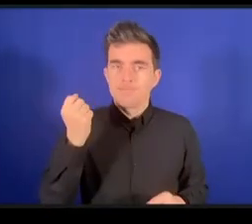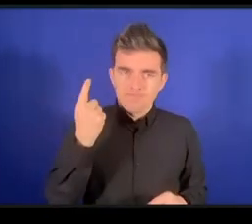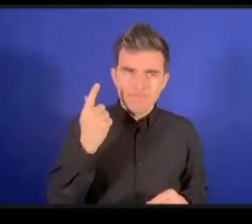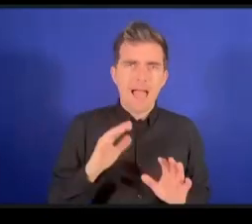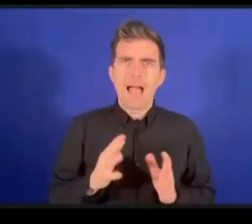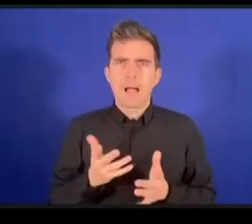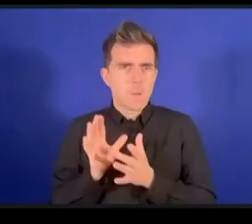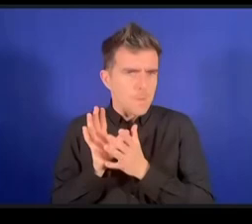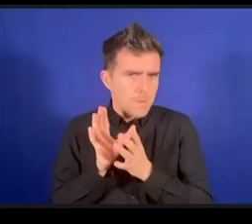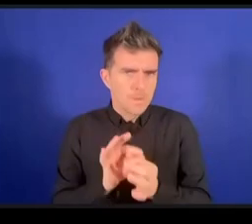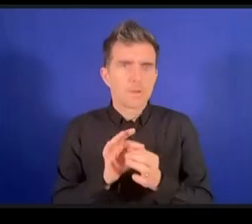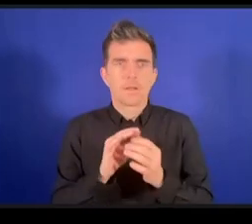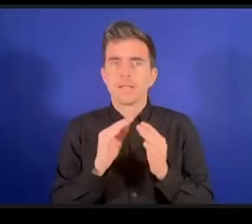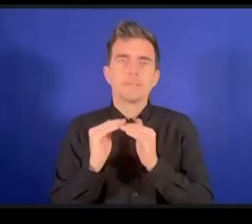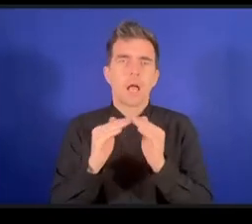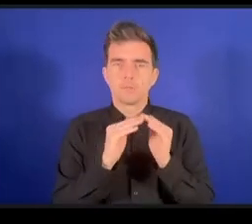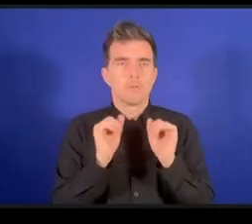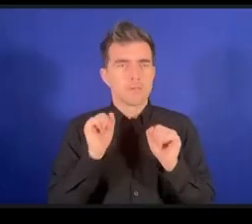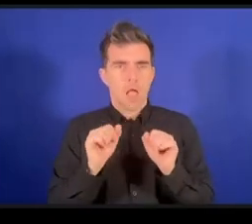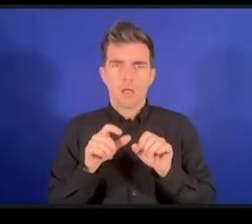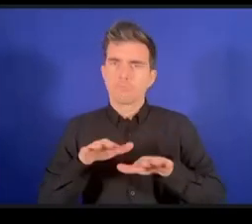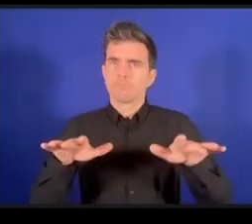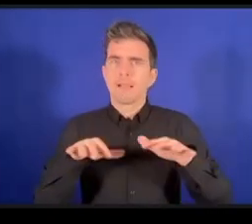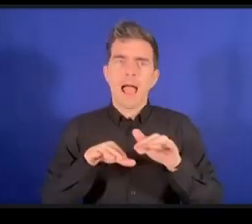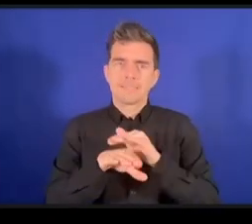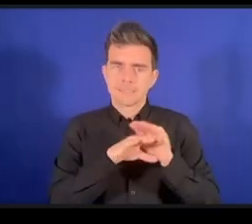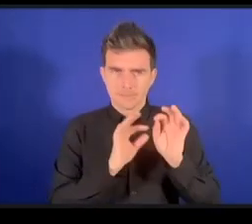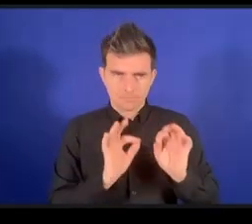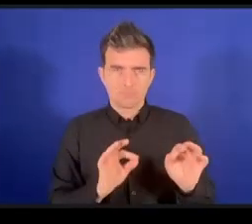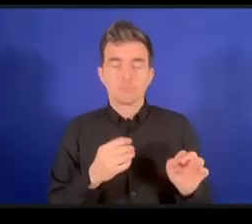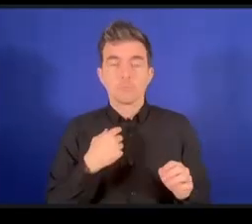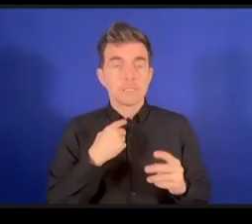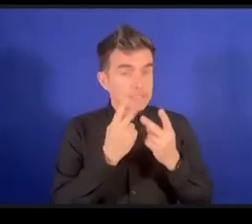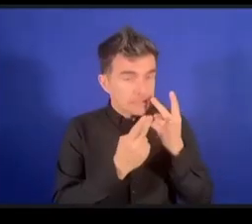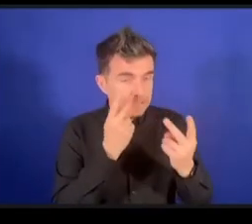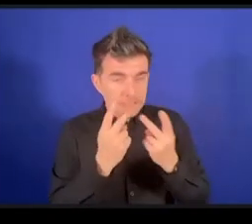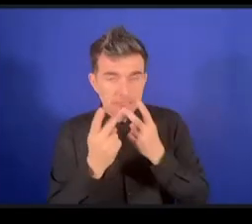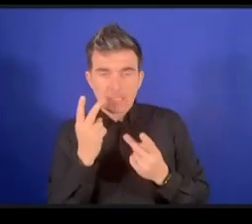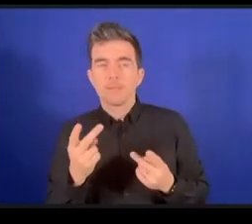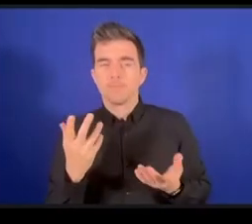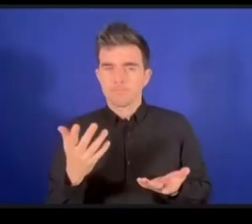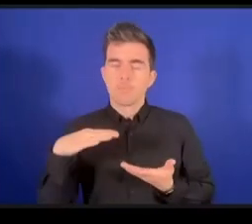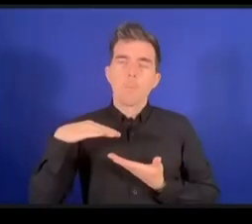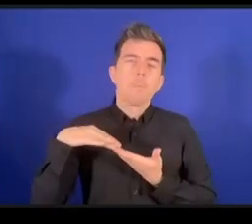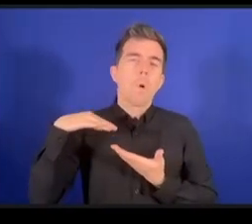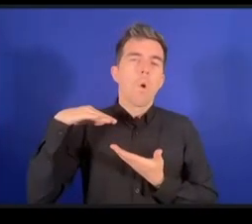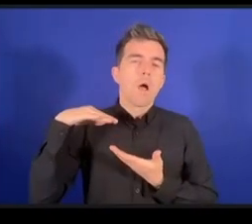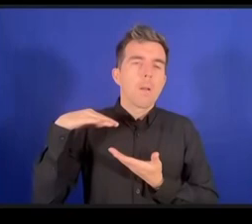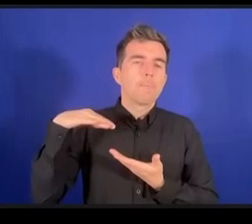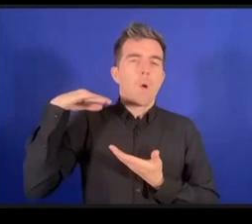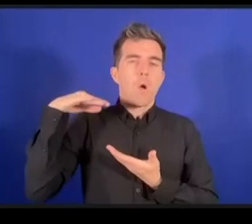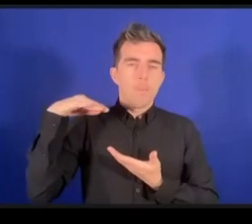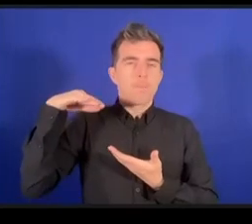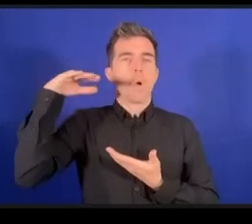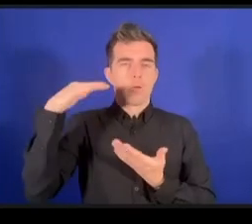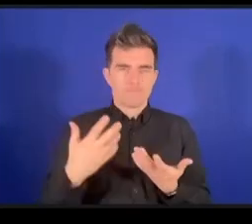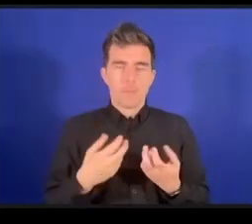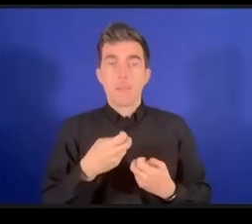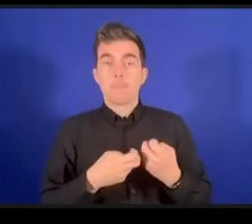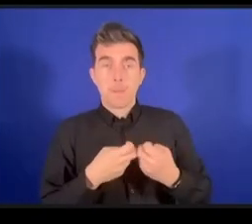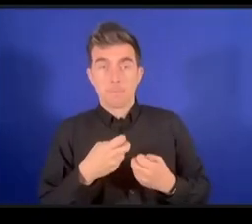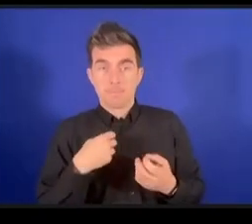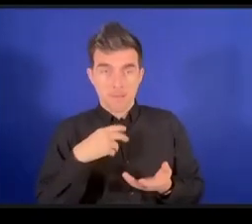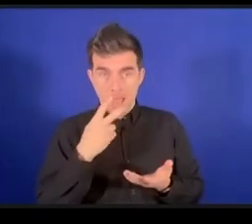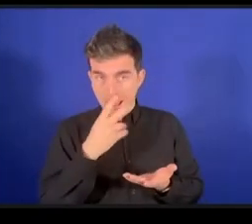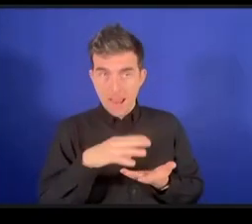more about this problem is that examples of things that work and things that don't work and explanations about why they